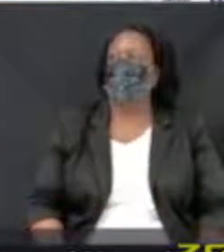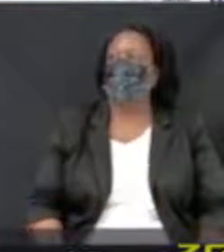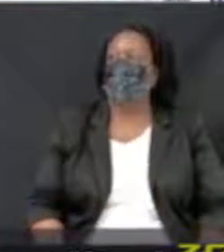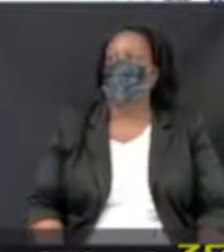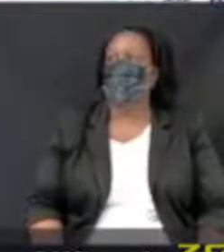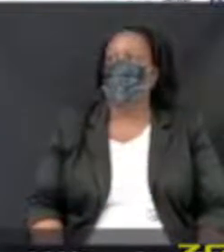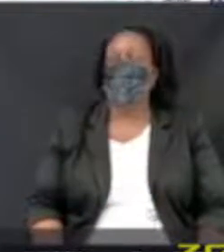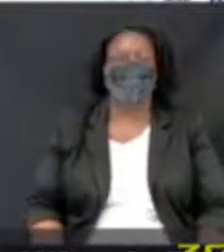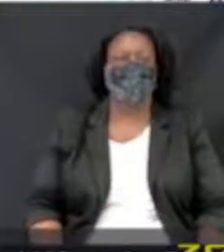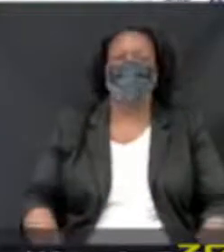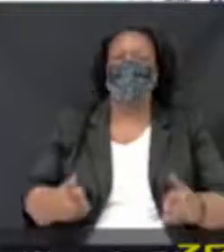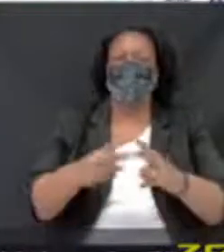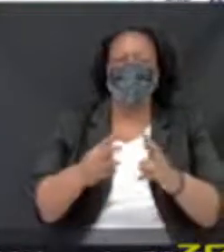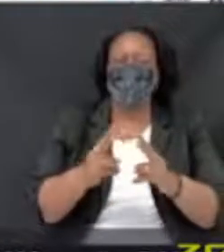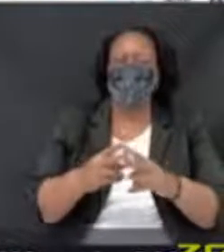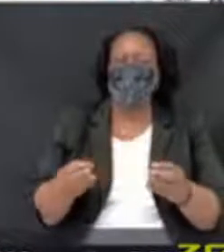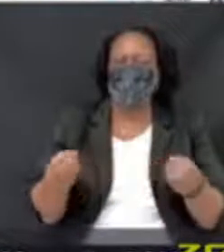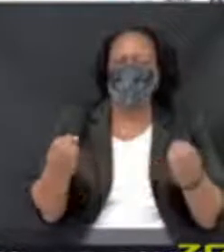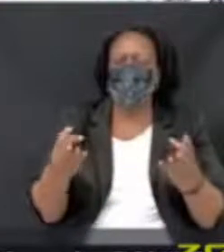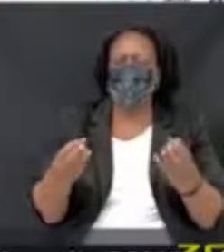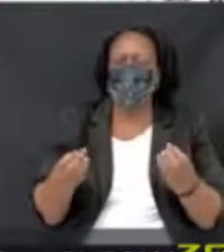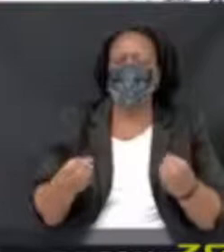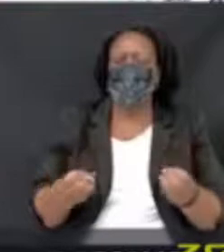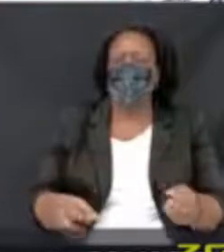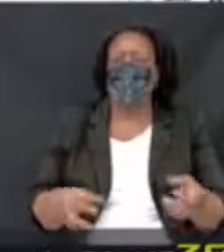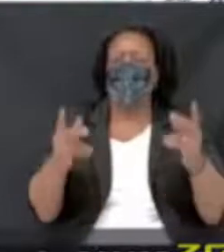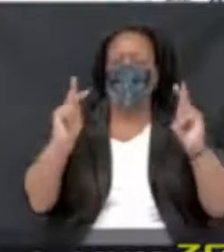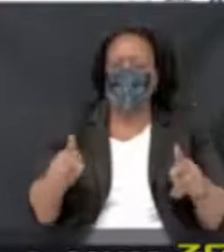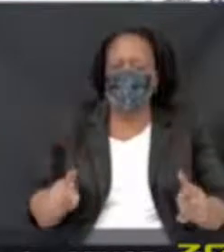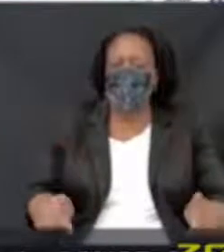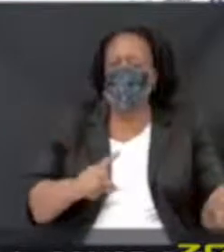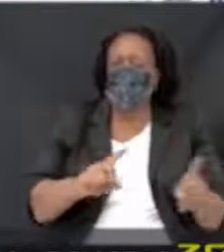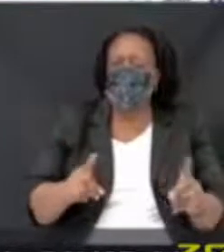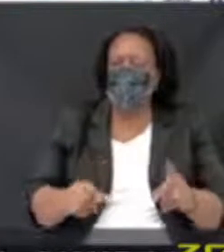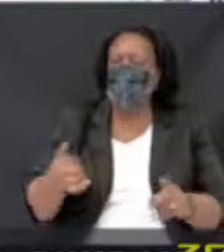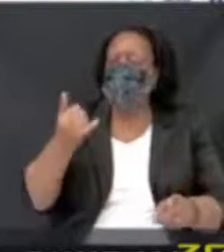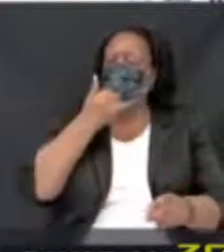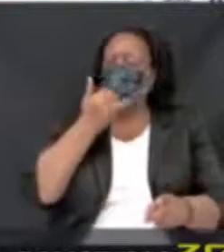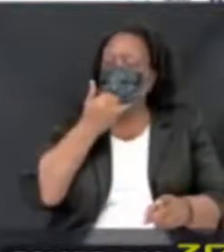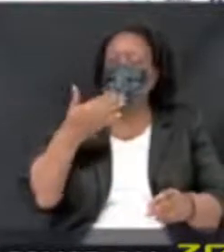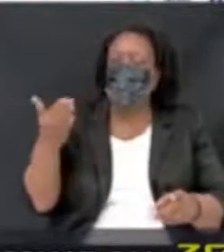very often, and I'm hopeful that Superintendent Henry and the compliance team